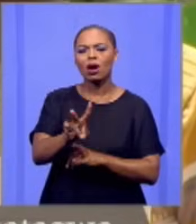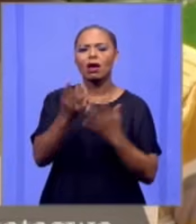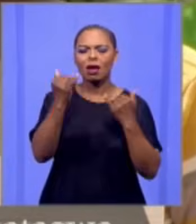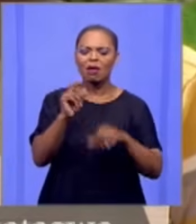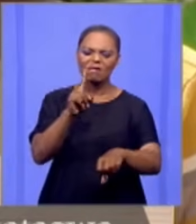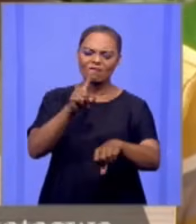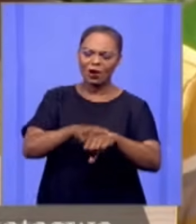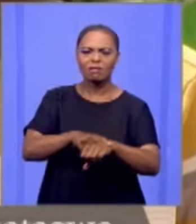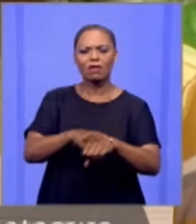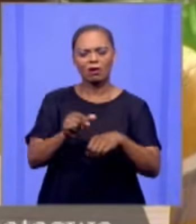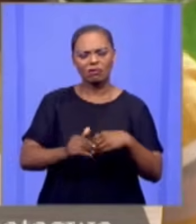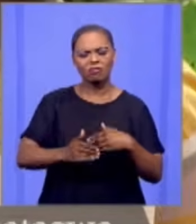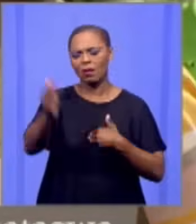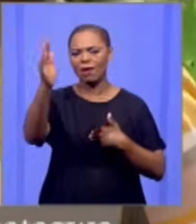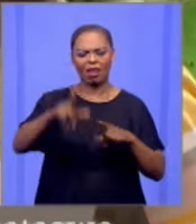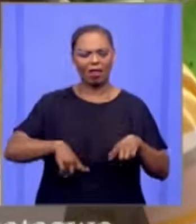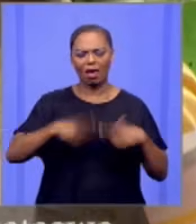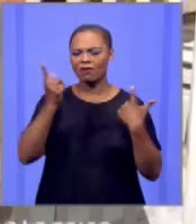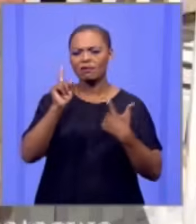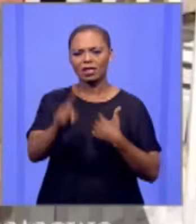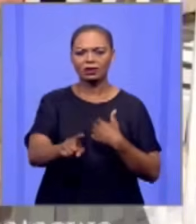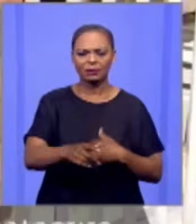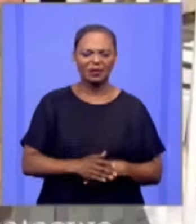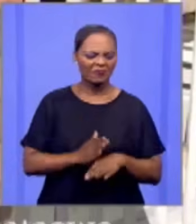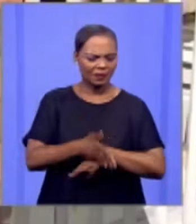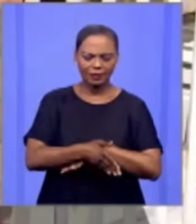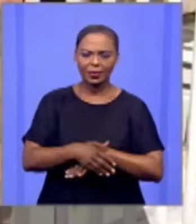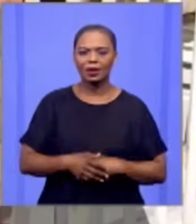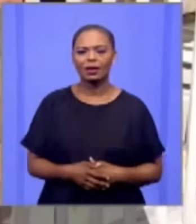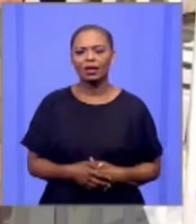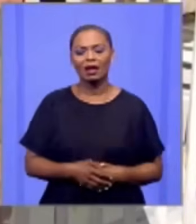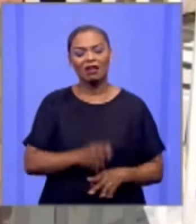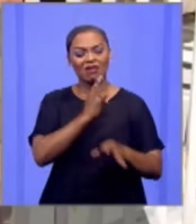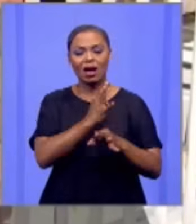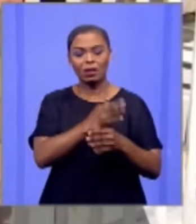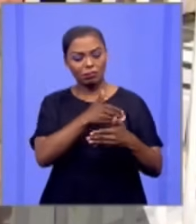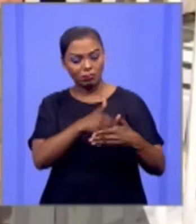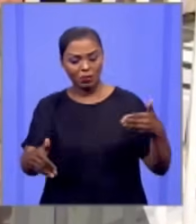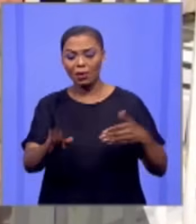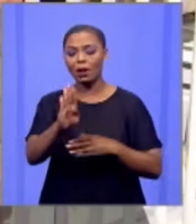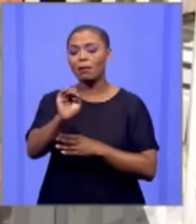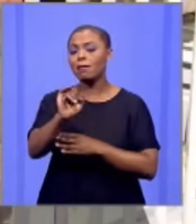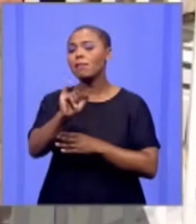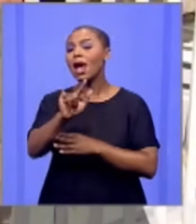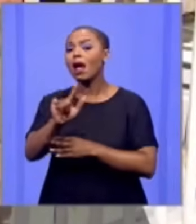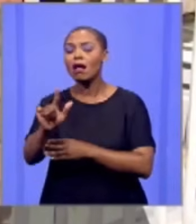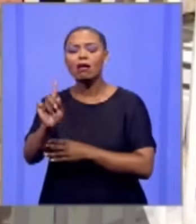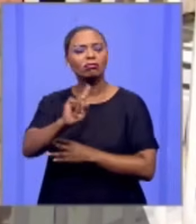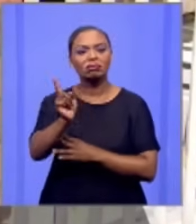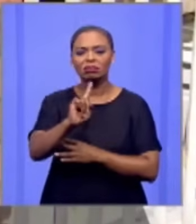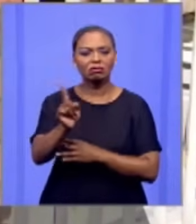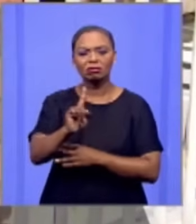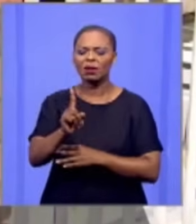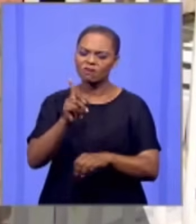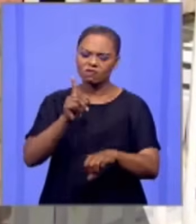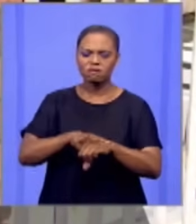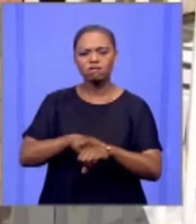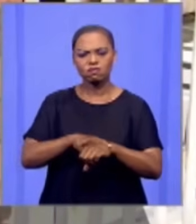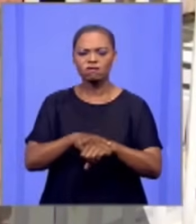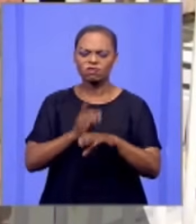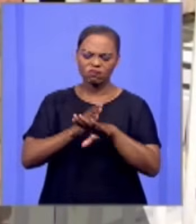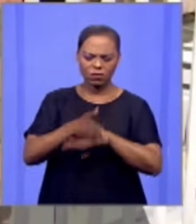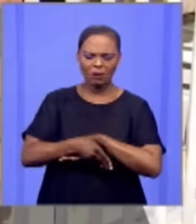ntlo le fitshwaneng. Ha re batle ntate a ka fuwa bail because o bontshitse gore ha se motho a ka phelang le